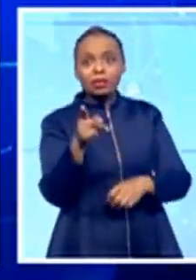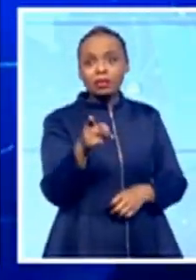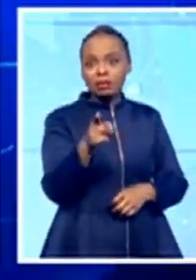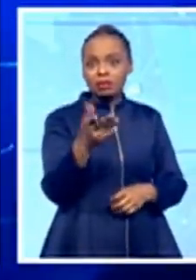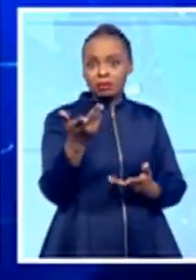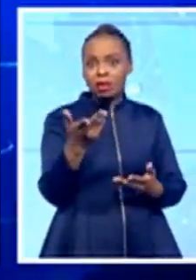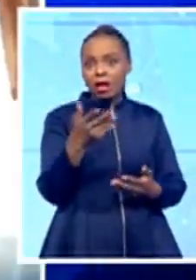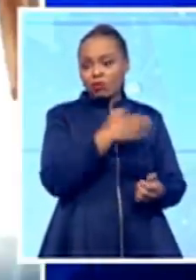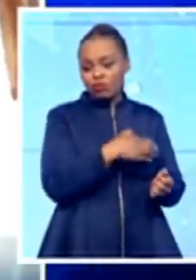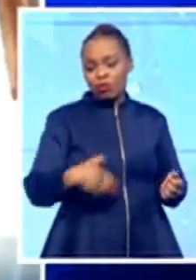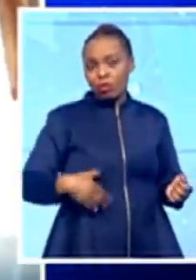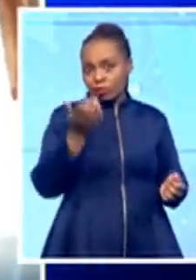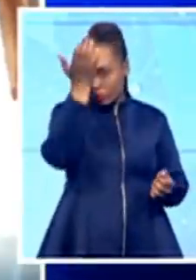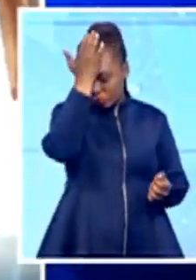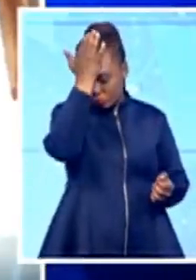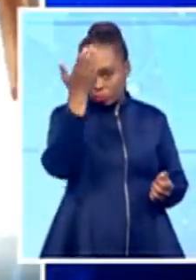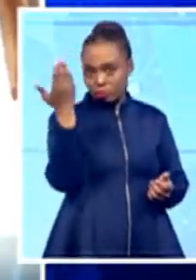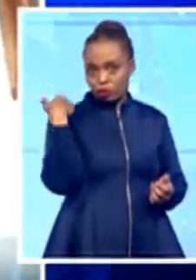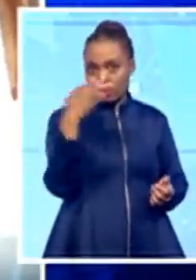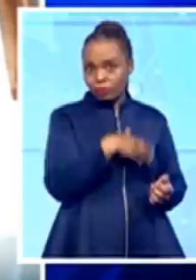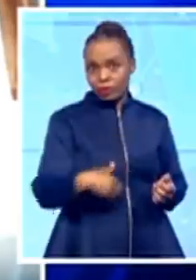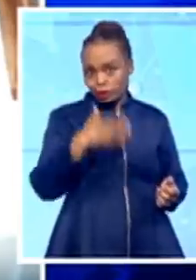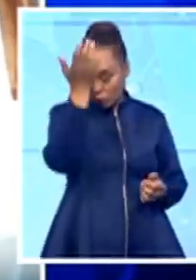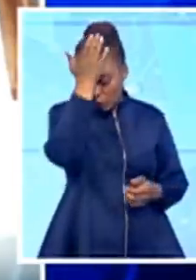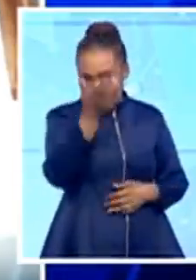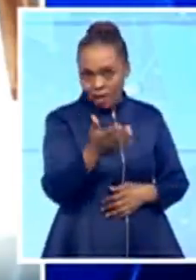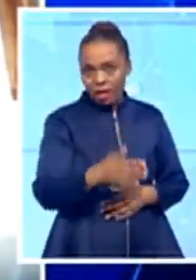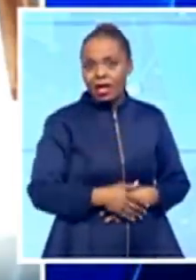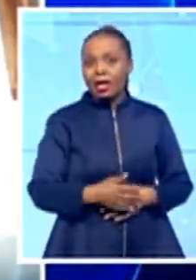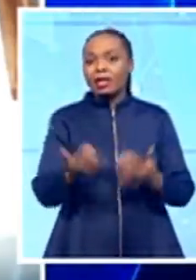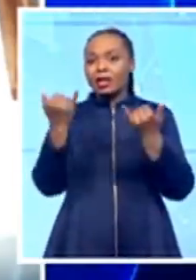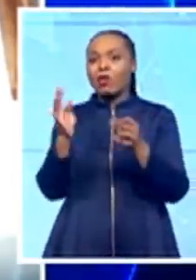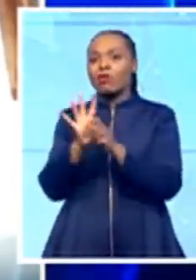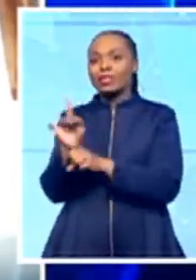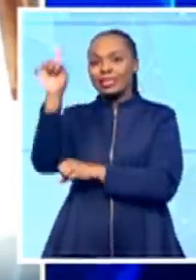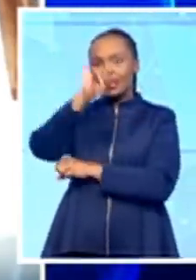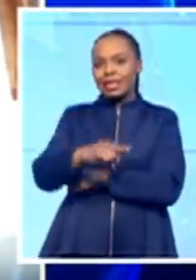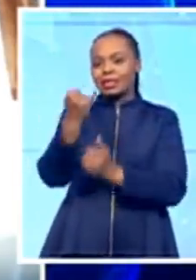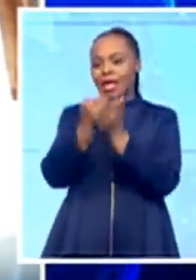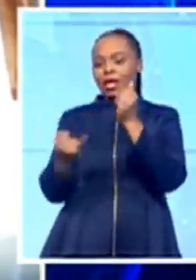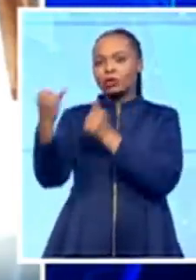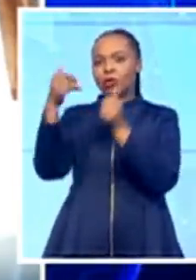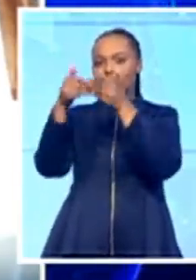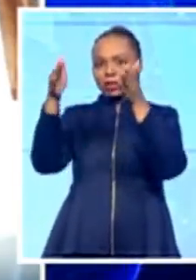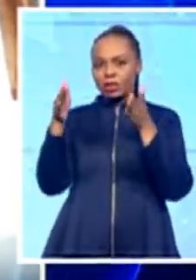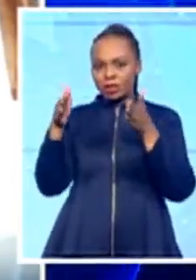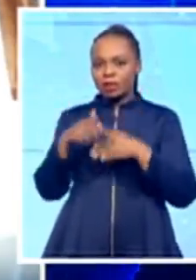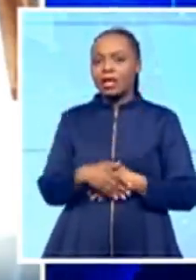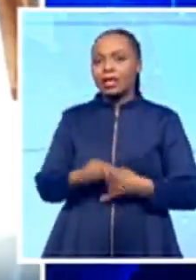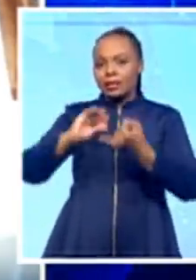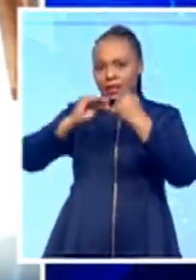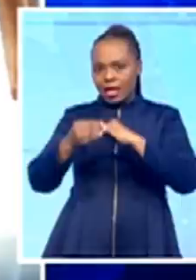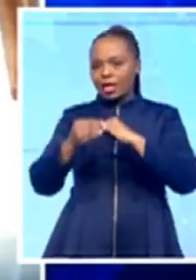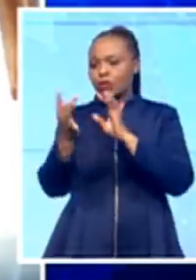At this point, he's on what they call 14-day isolation. Mm. We did try to go to President Zuma, but we attended at the